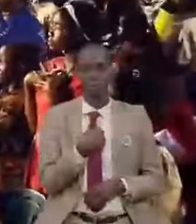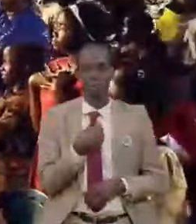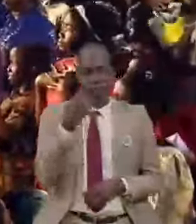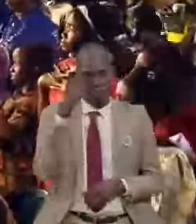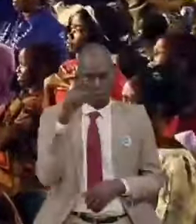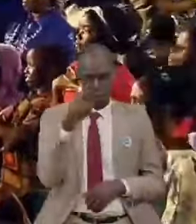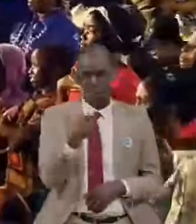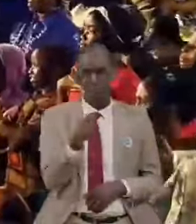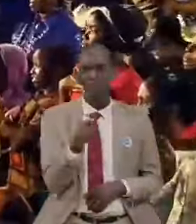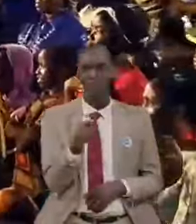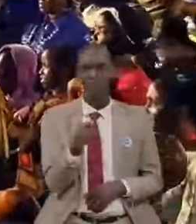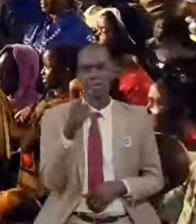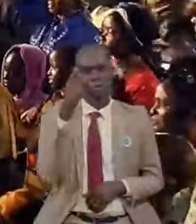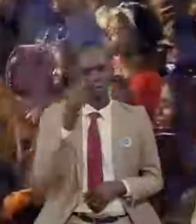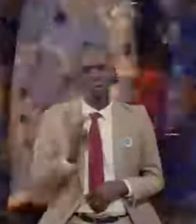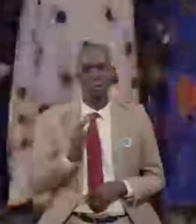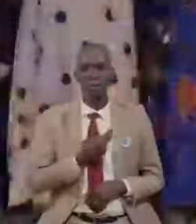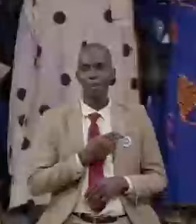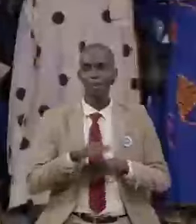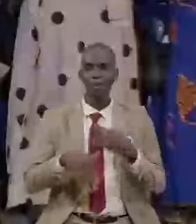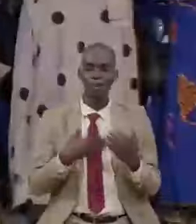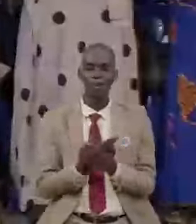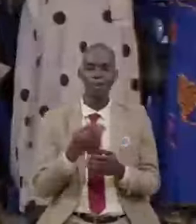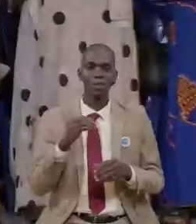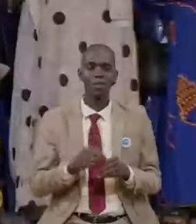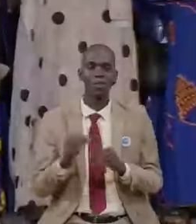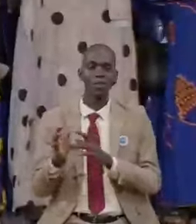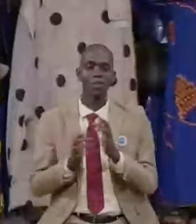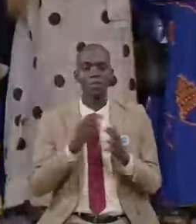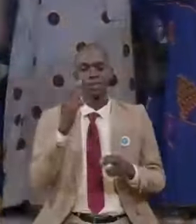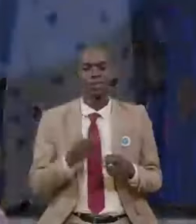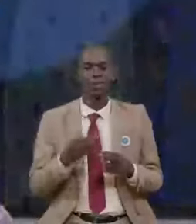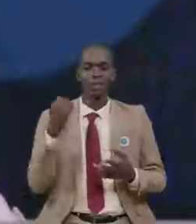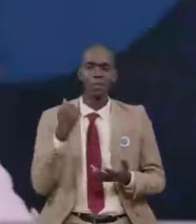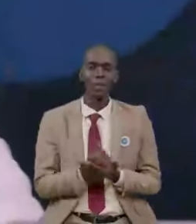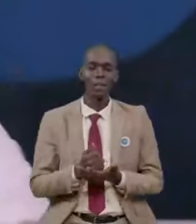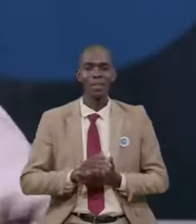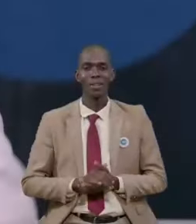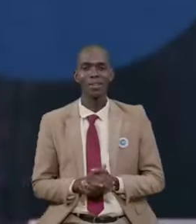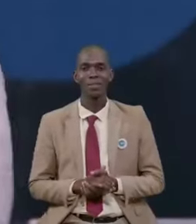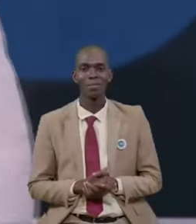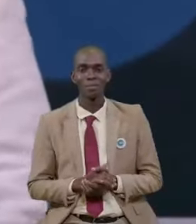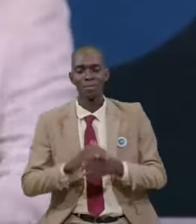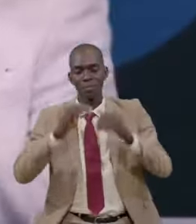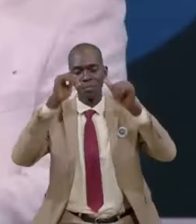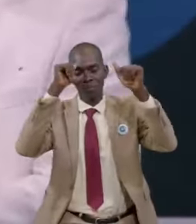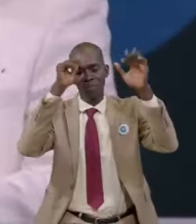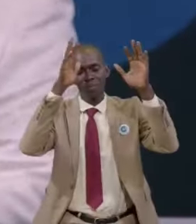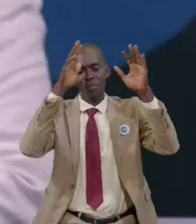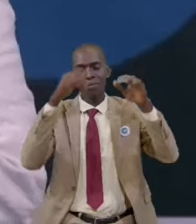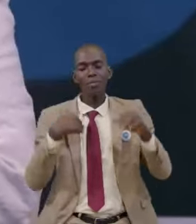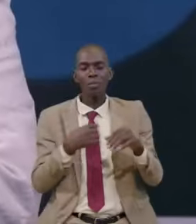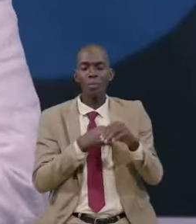all, in Jesus' name. Father, we bless your name, we glorify